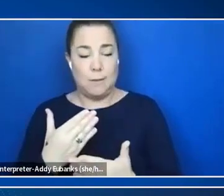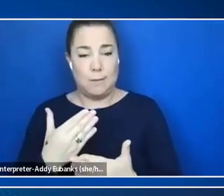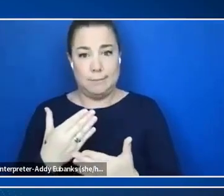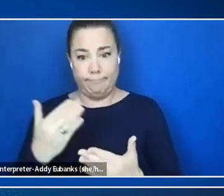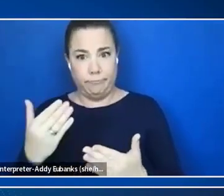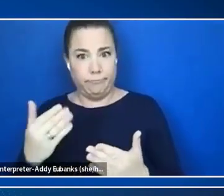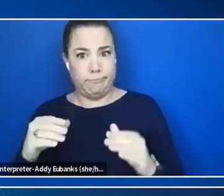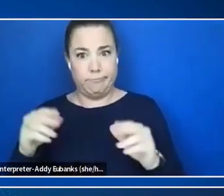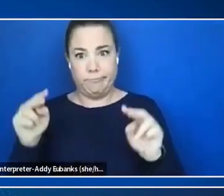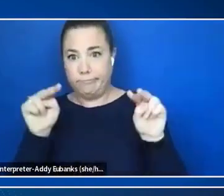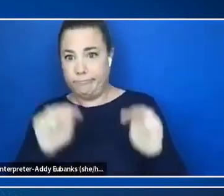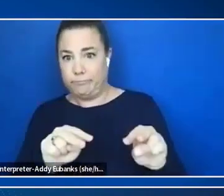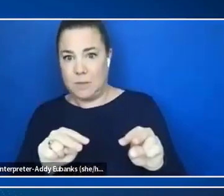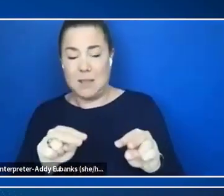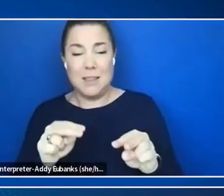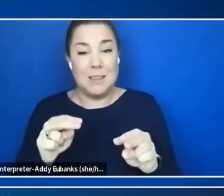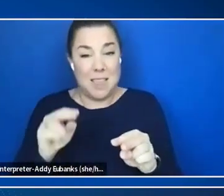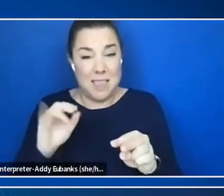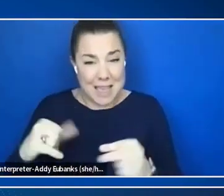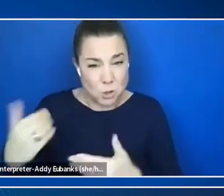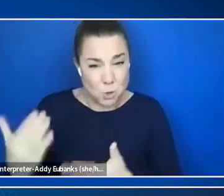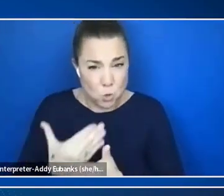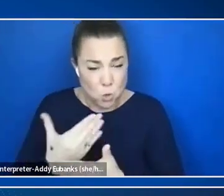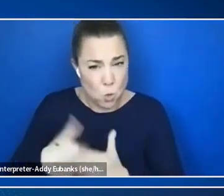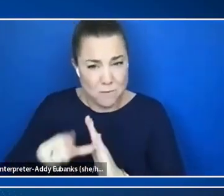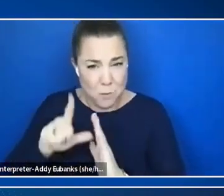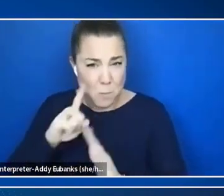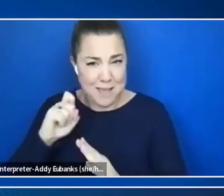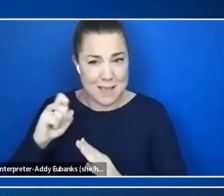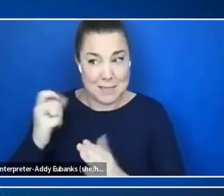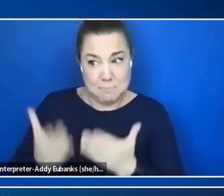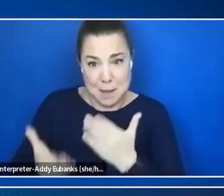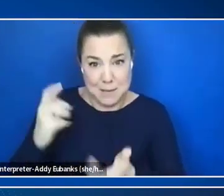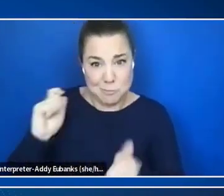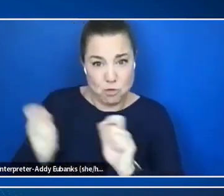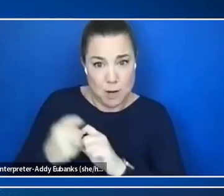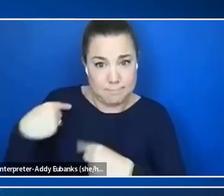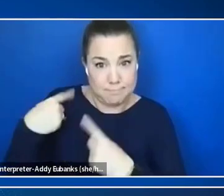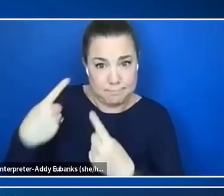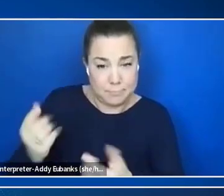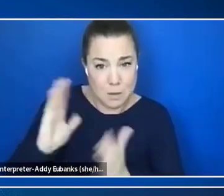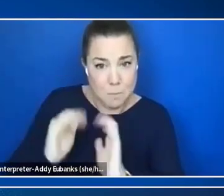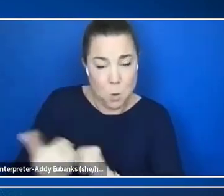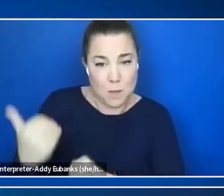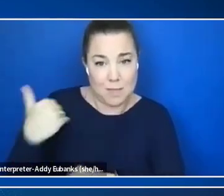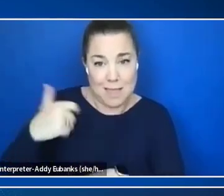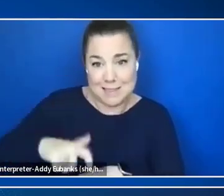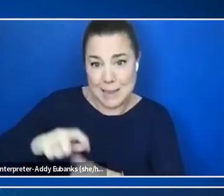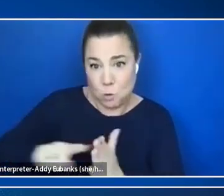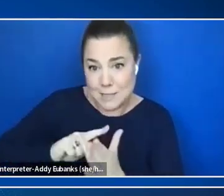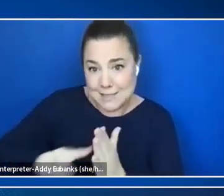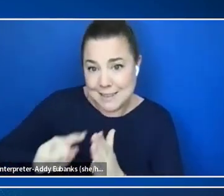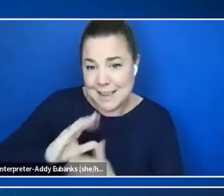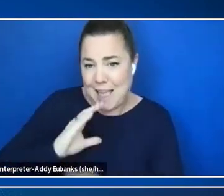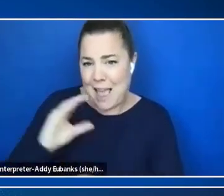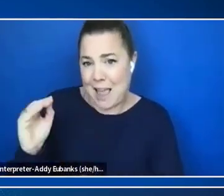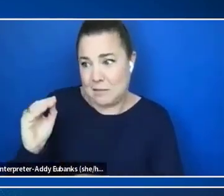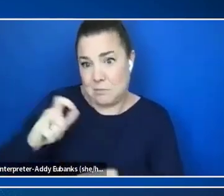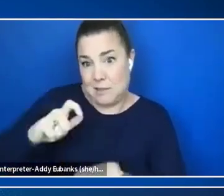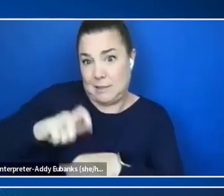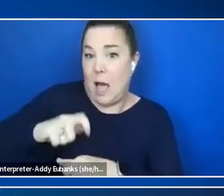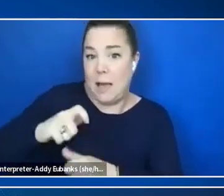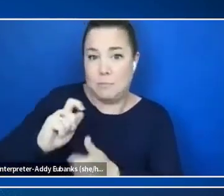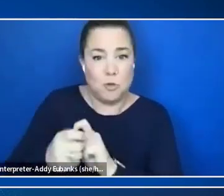have changed the application in response to the previous critique or just because of time. So we really do focus on